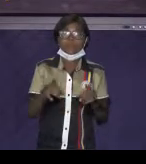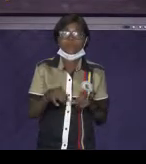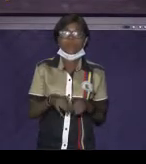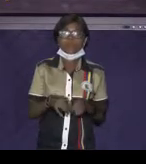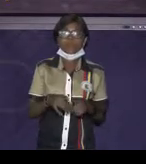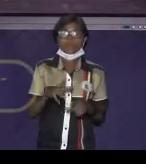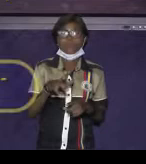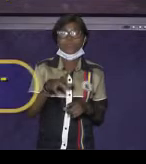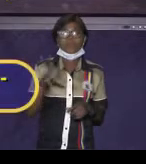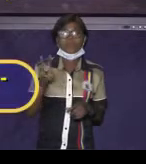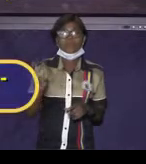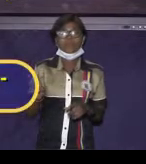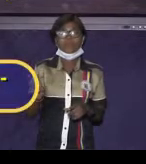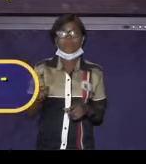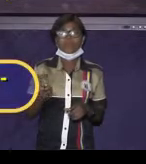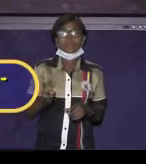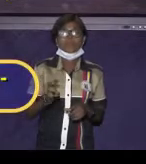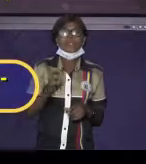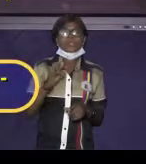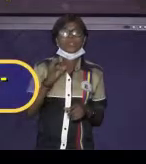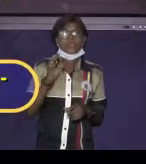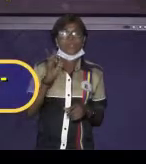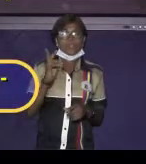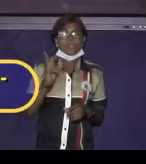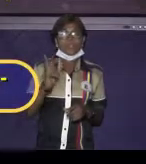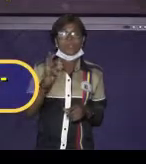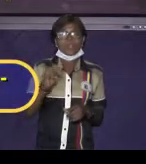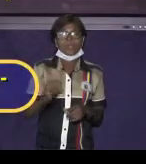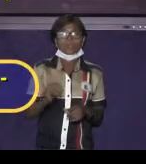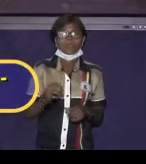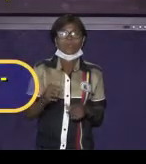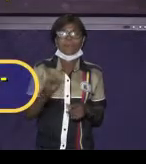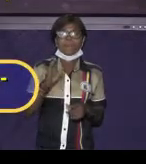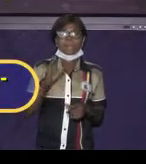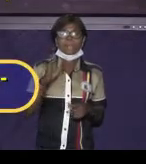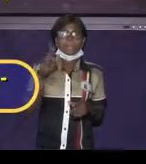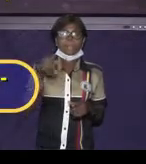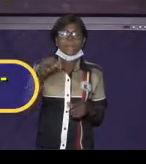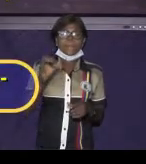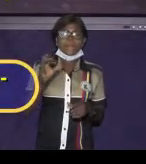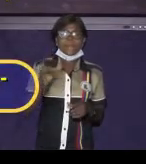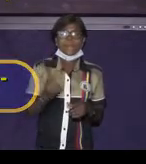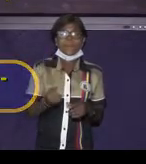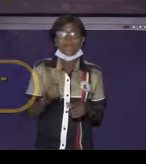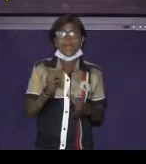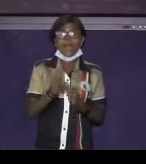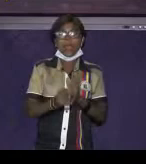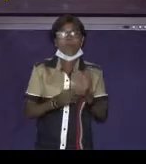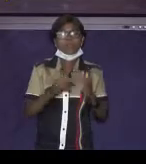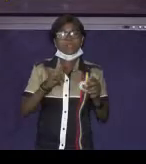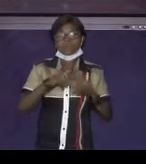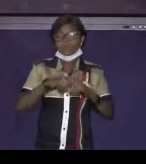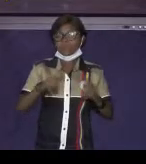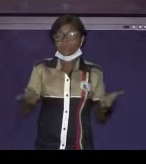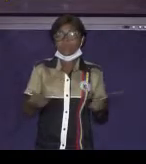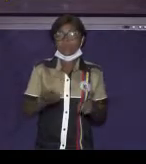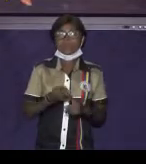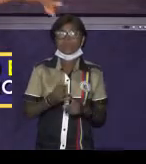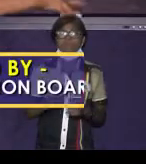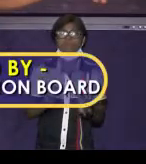So 36 kilometers per hour is not the same thing as 36 meters per second. It is the same thing